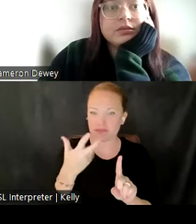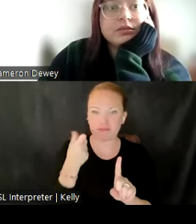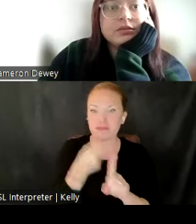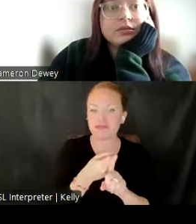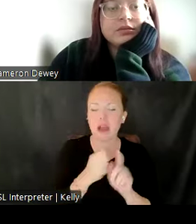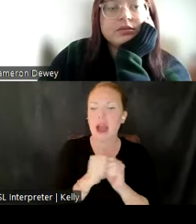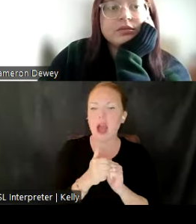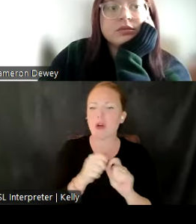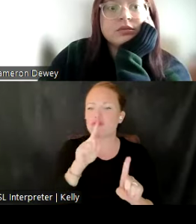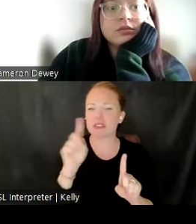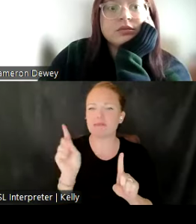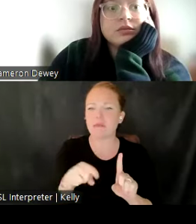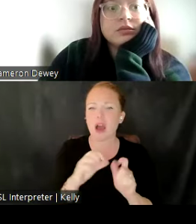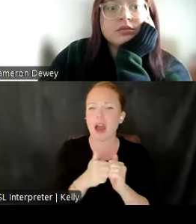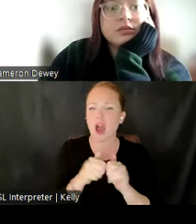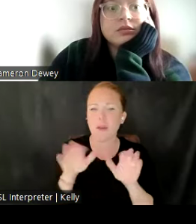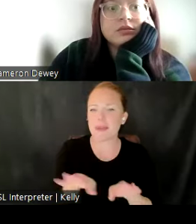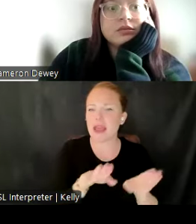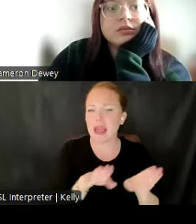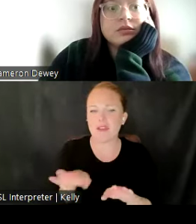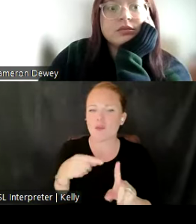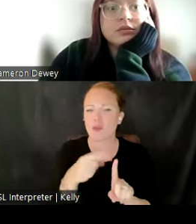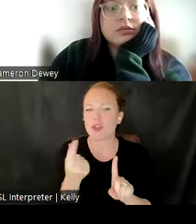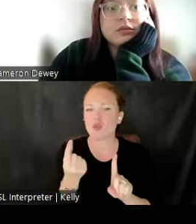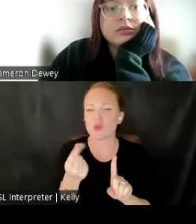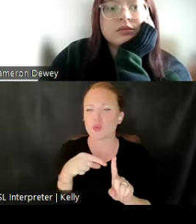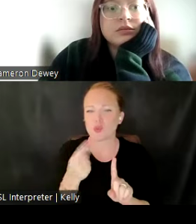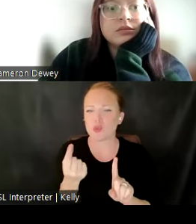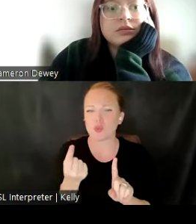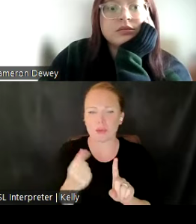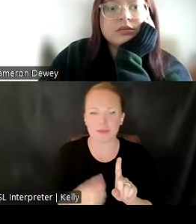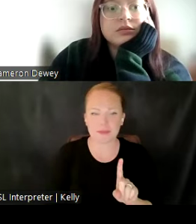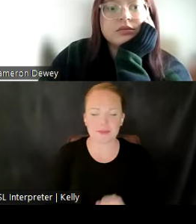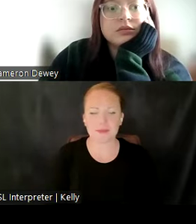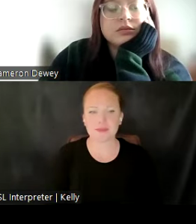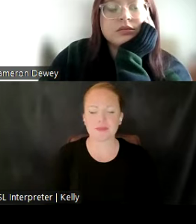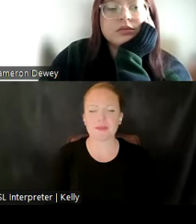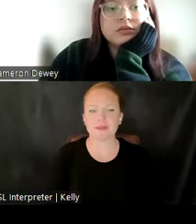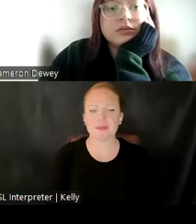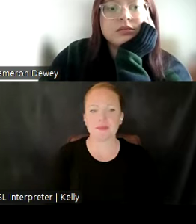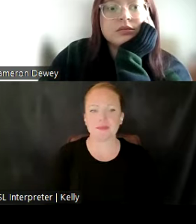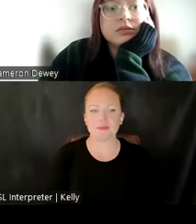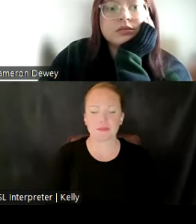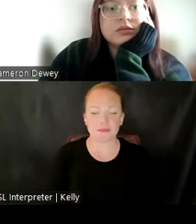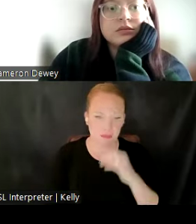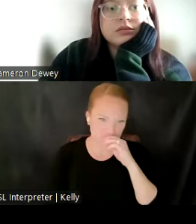some behaviors that you think would come up for someone?